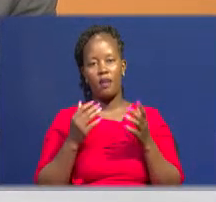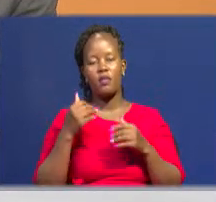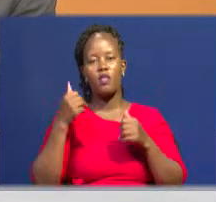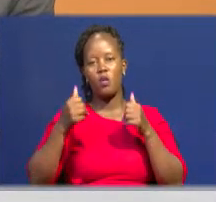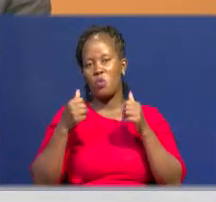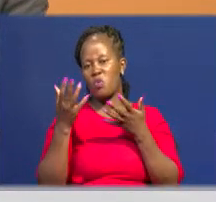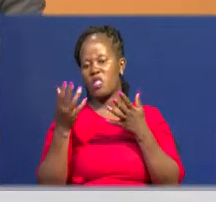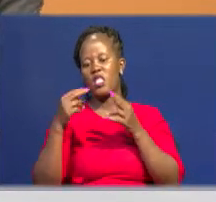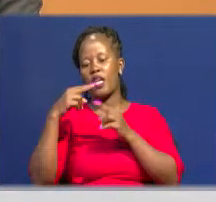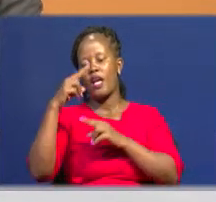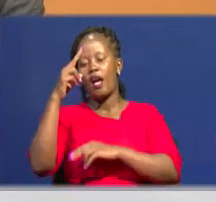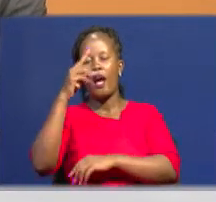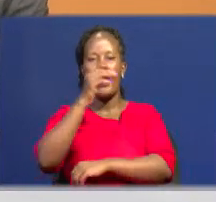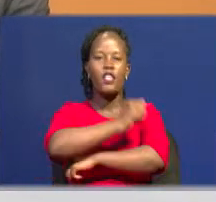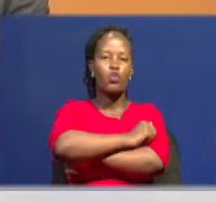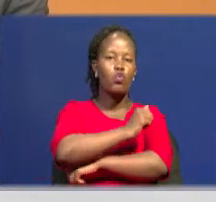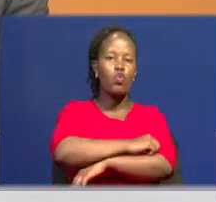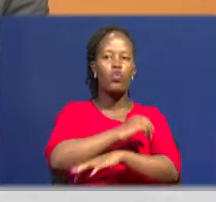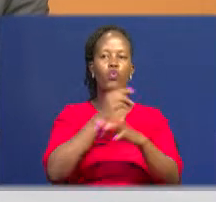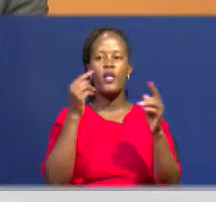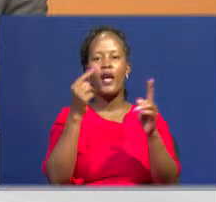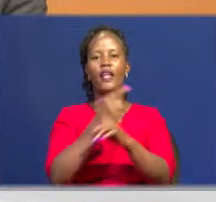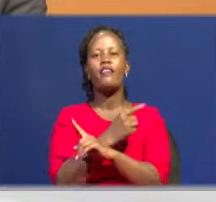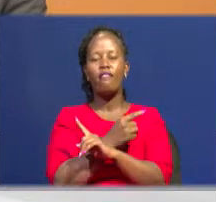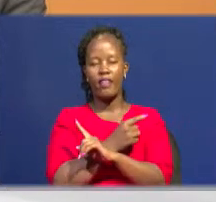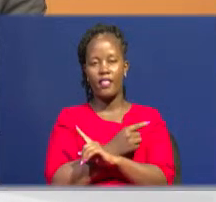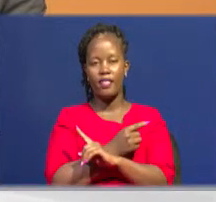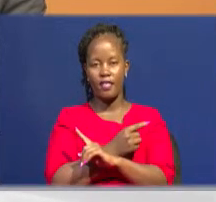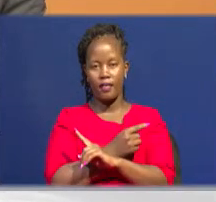secondary school will be a totally different thing.